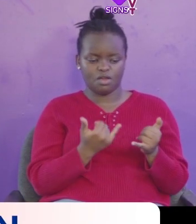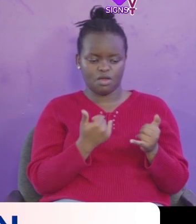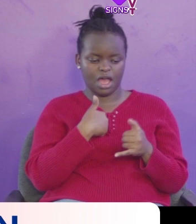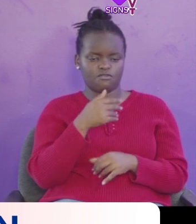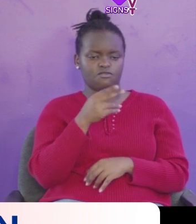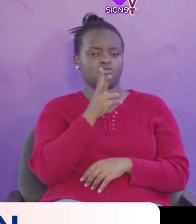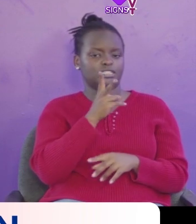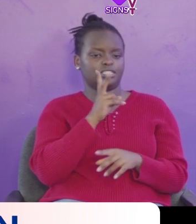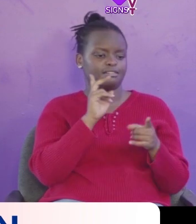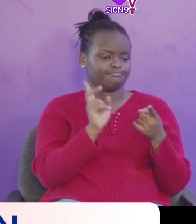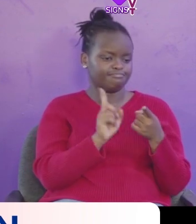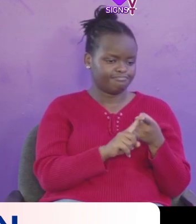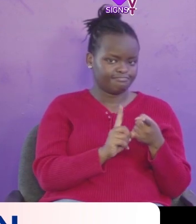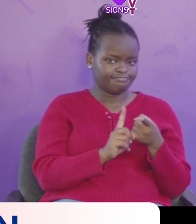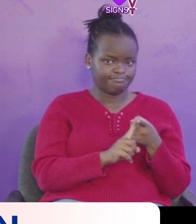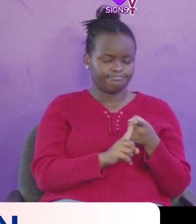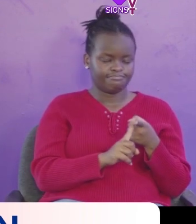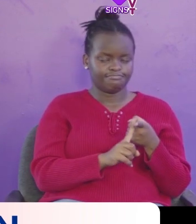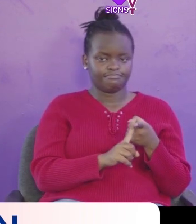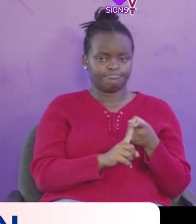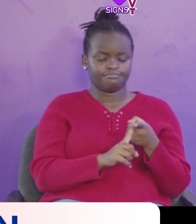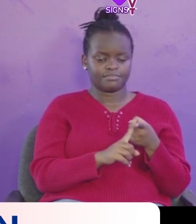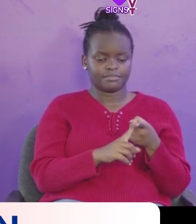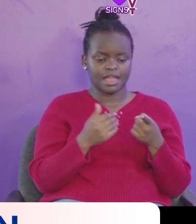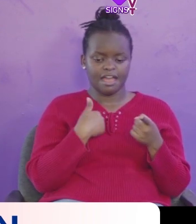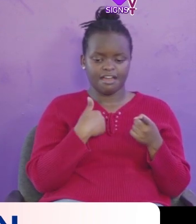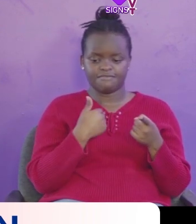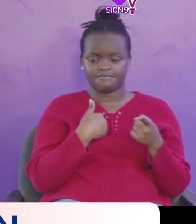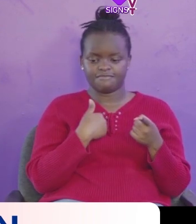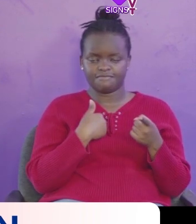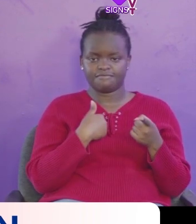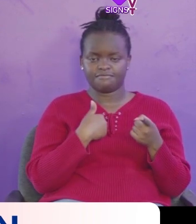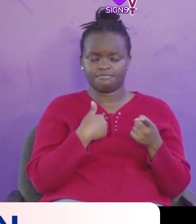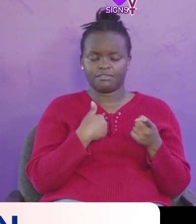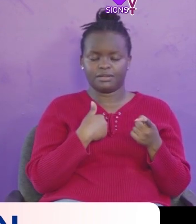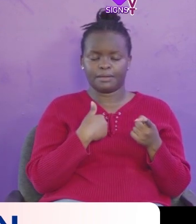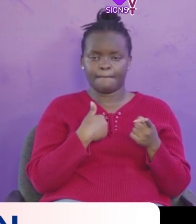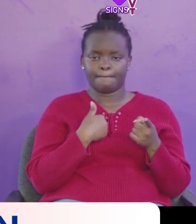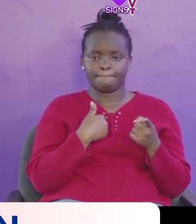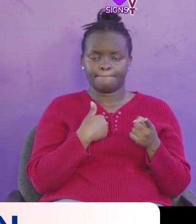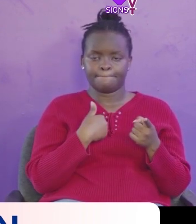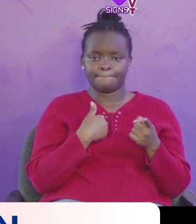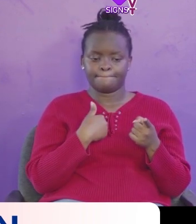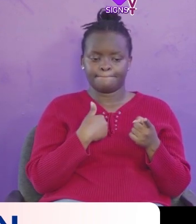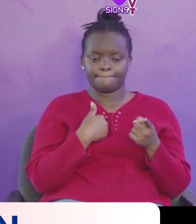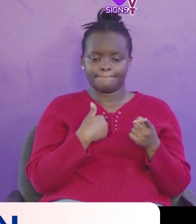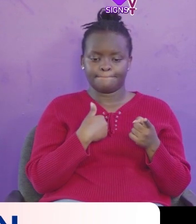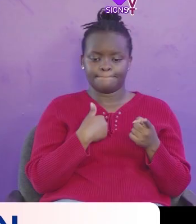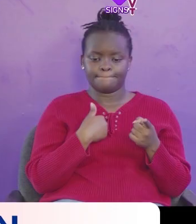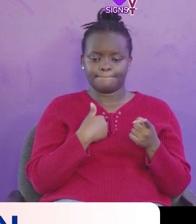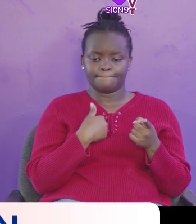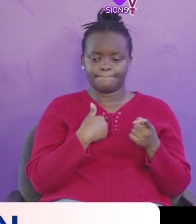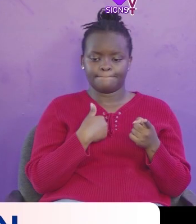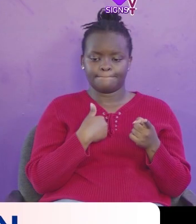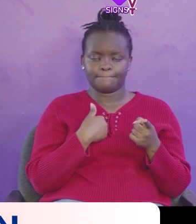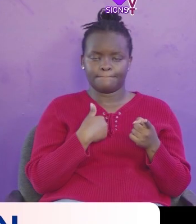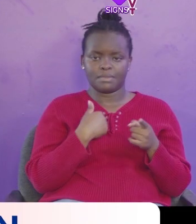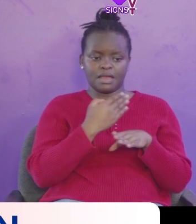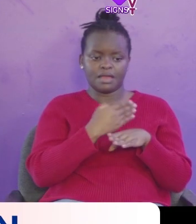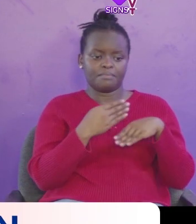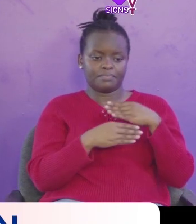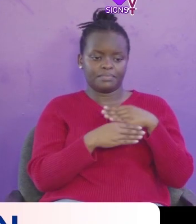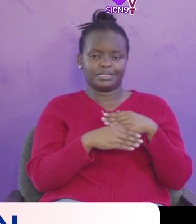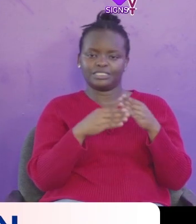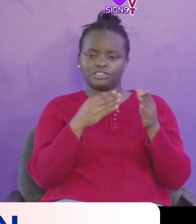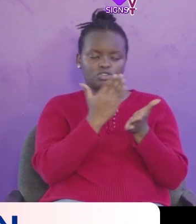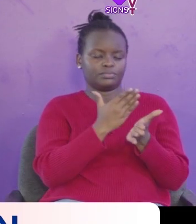maji. 25 years kukuwe na maji. Number 1, kuna barabara ingine hapo. Wacha kujengea watu affordable